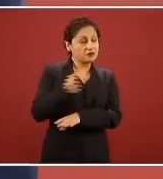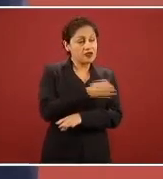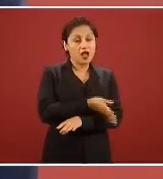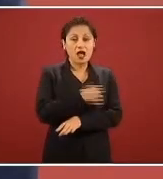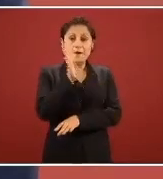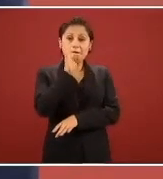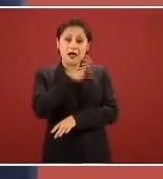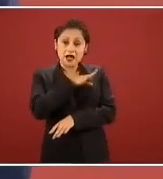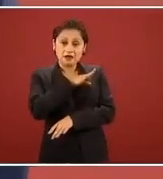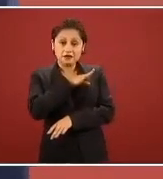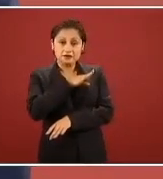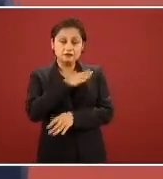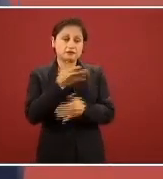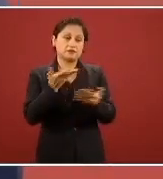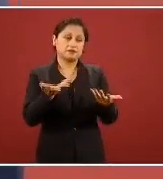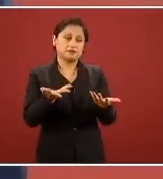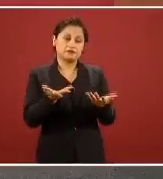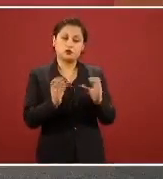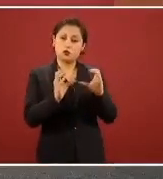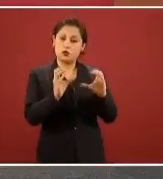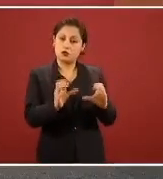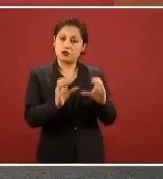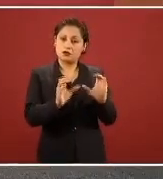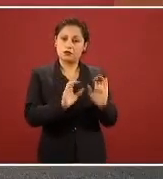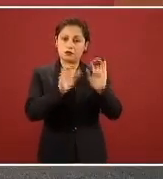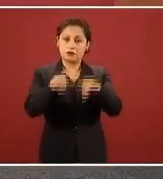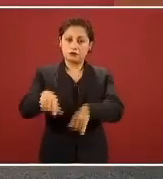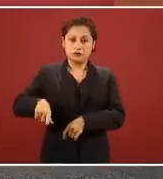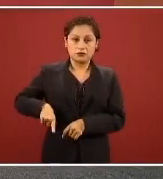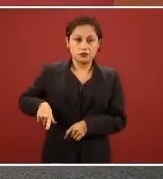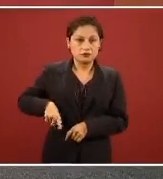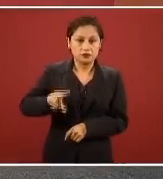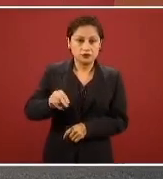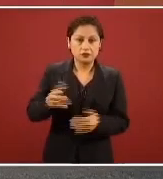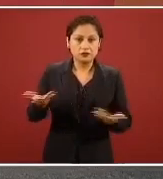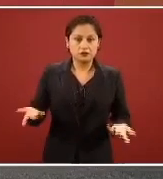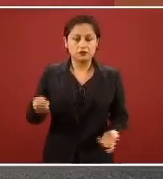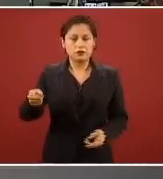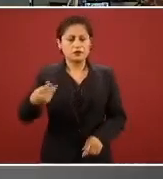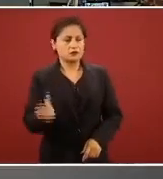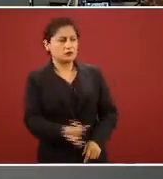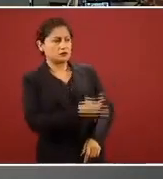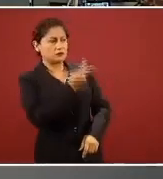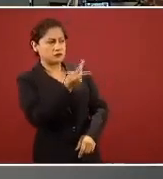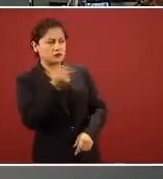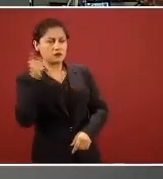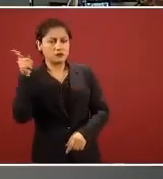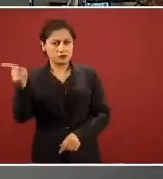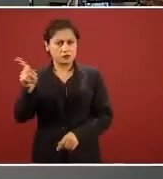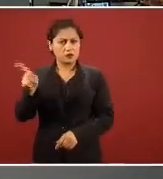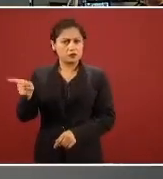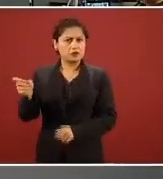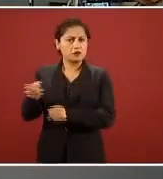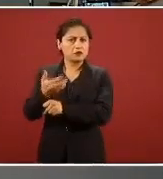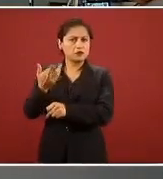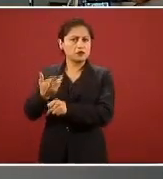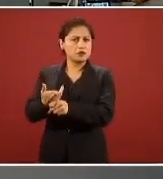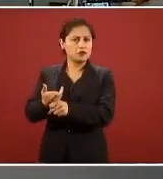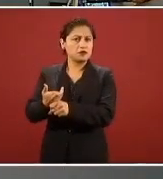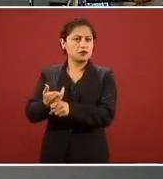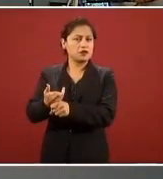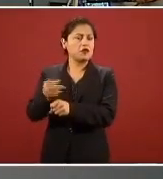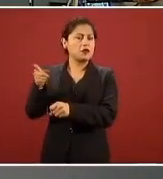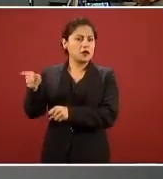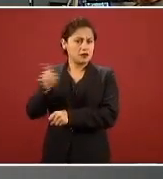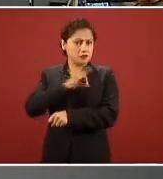pues no puedan trabajar en el gobierno. They would not be able to work in government. Claro que sí. Todo está en revisión. En